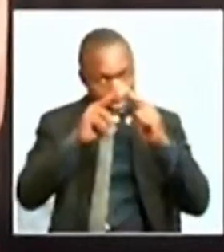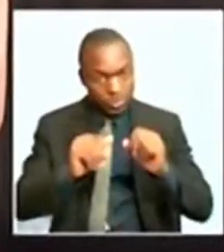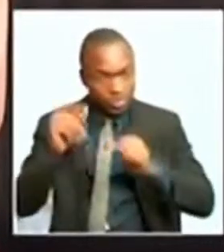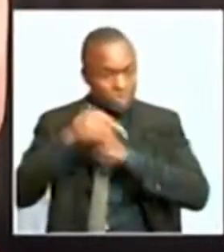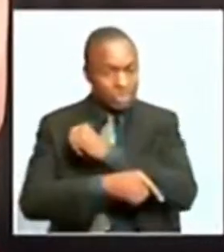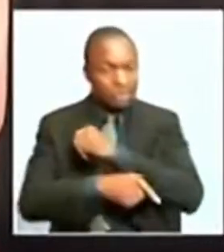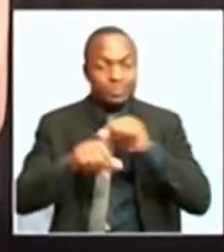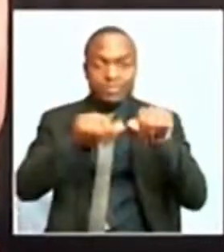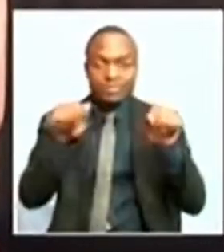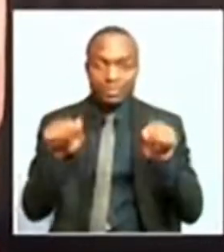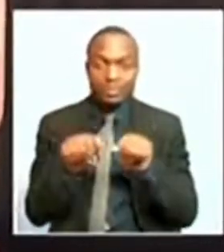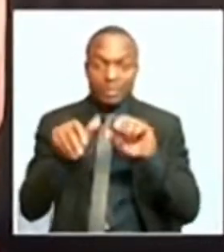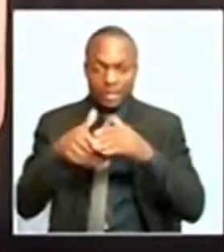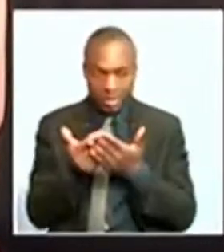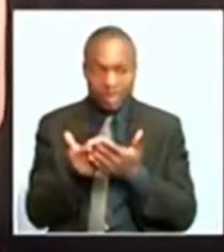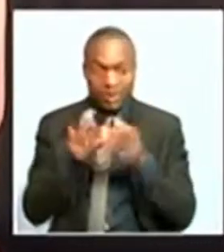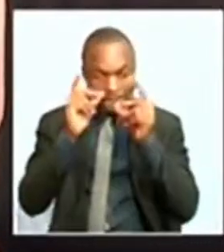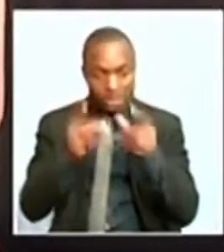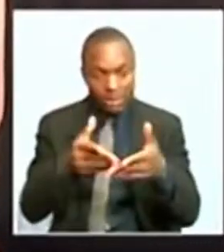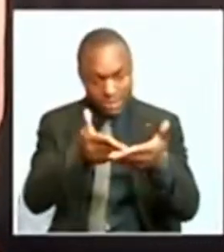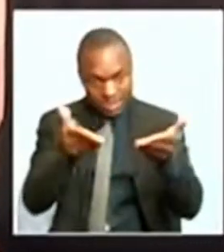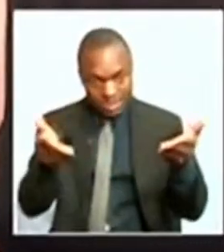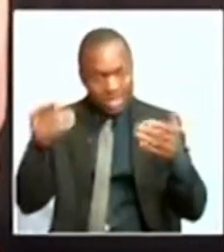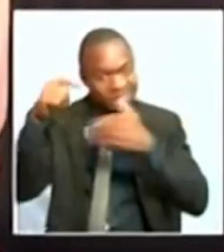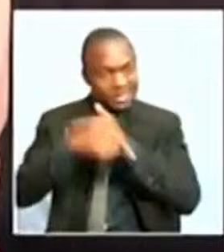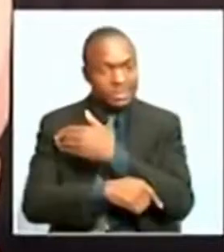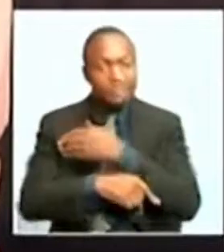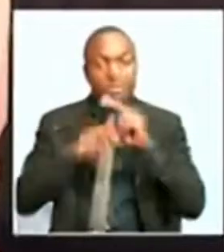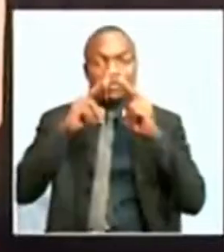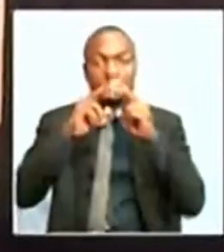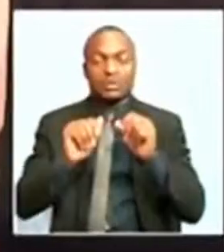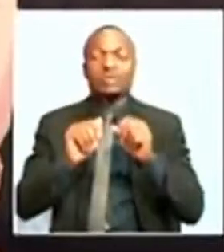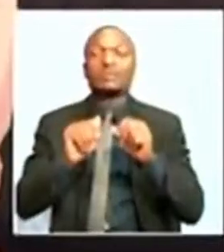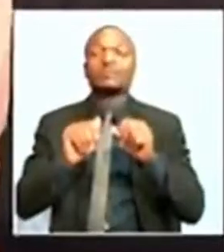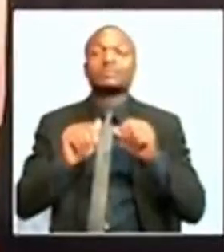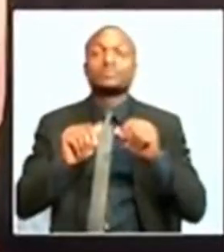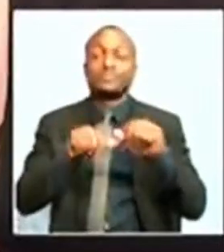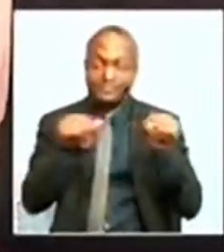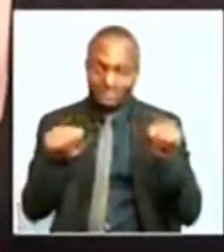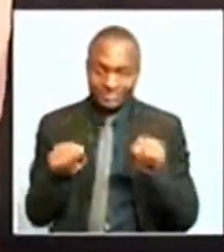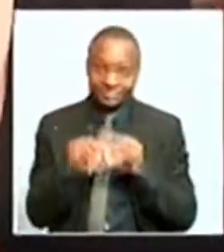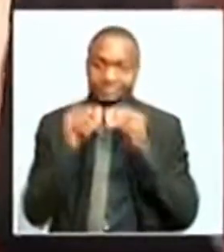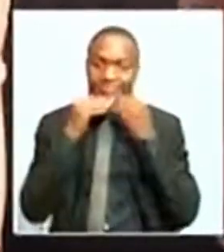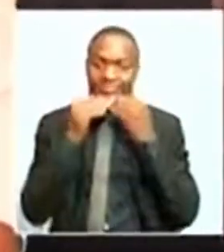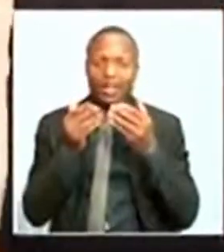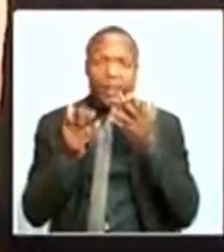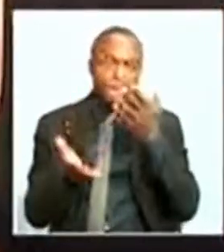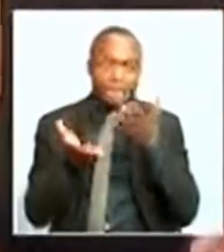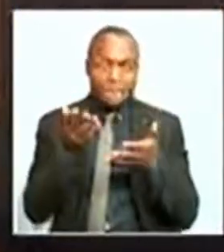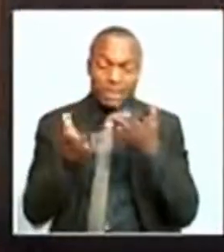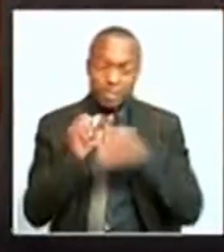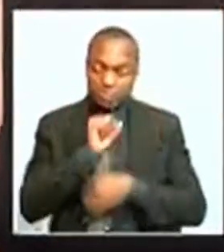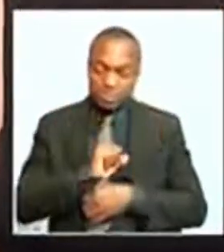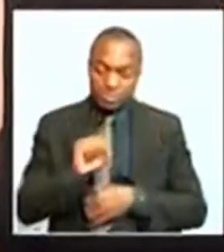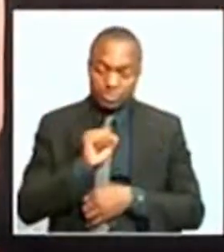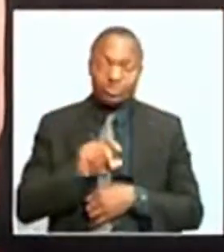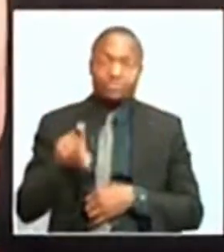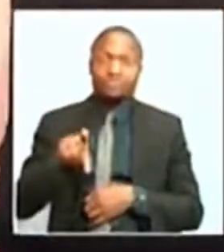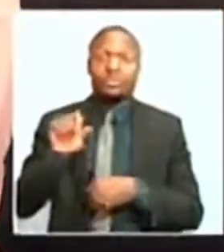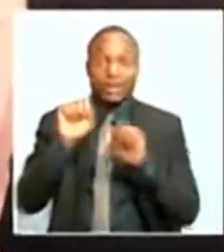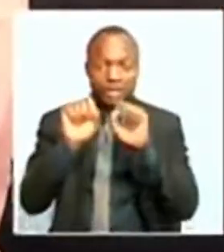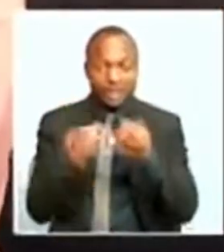how we reach out to those remote areas. Thank you. And maybe, sorry, PS, if I may